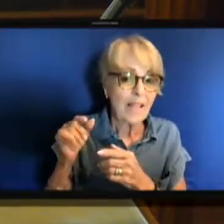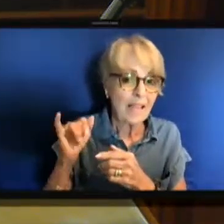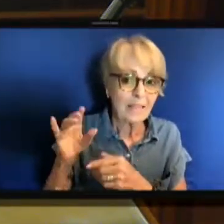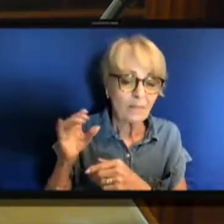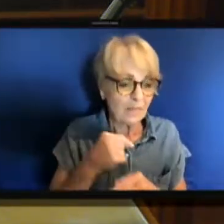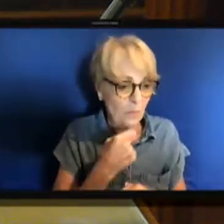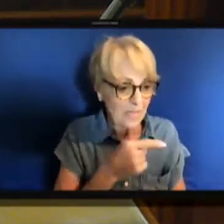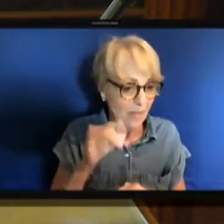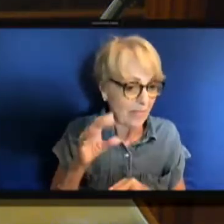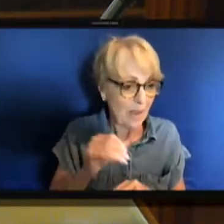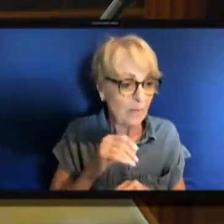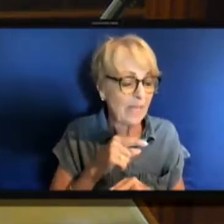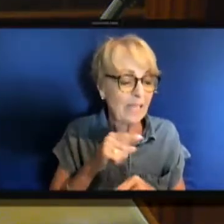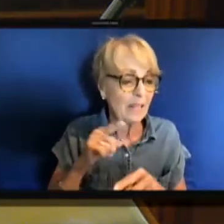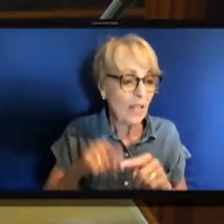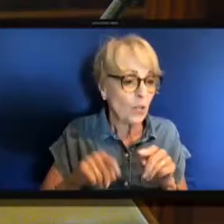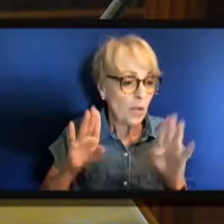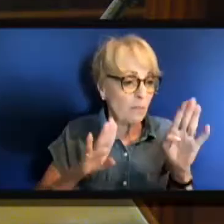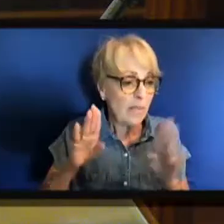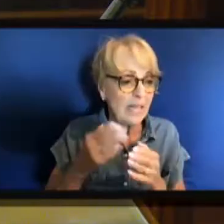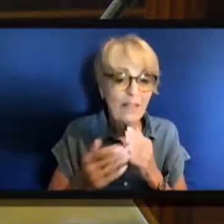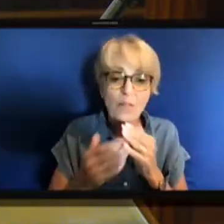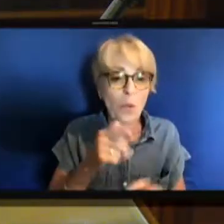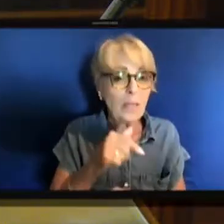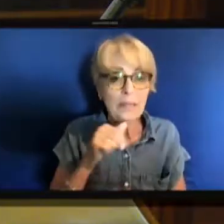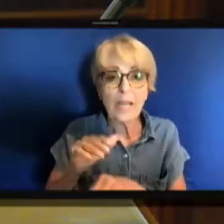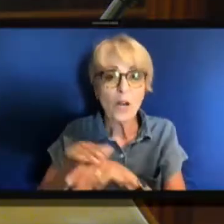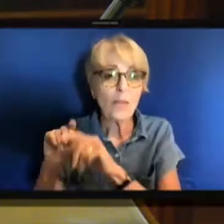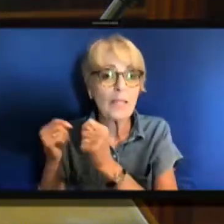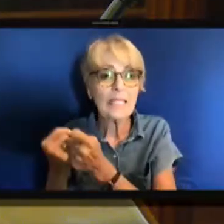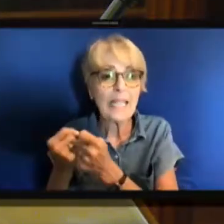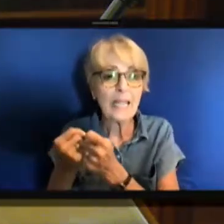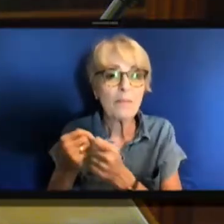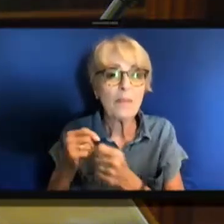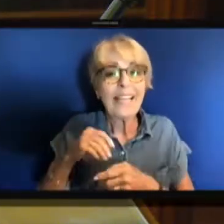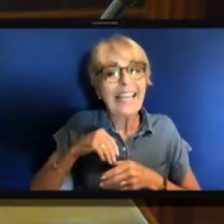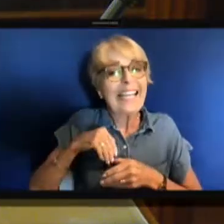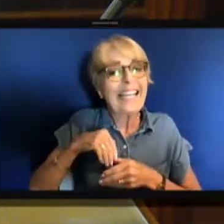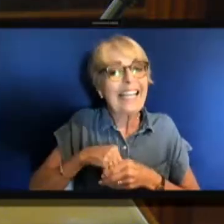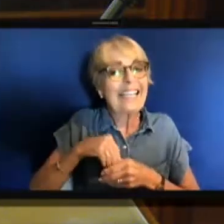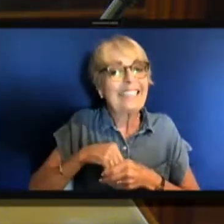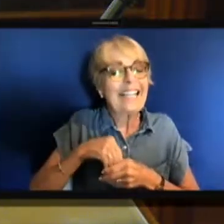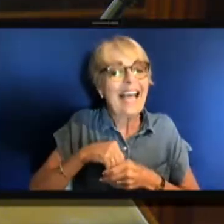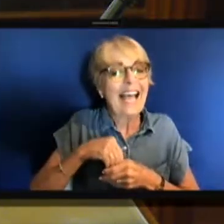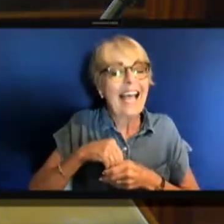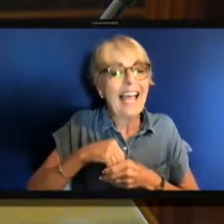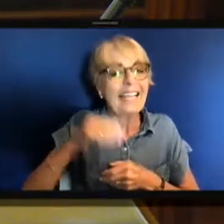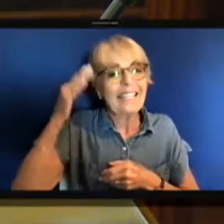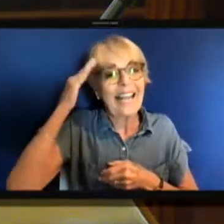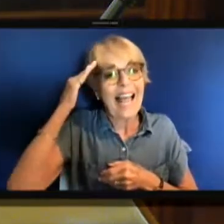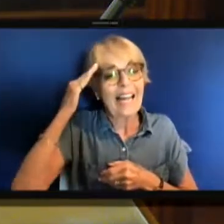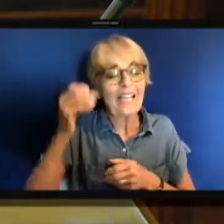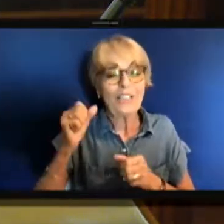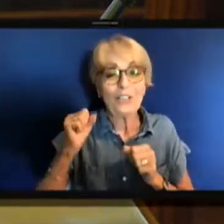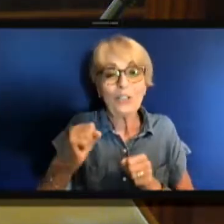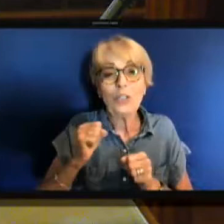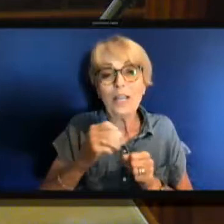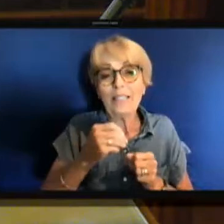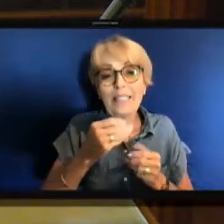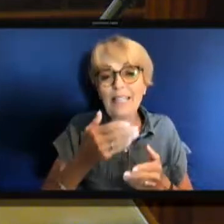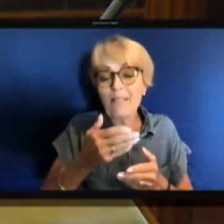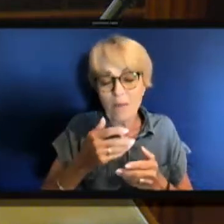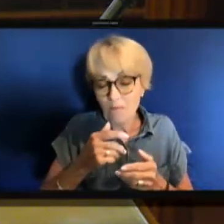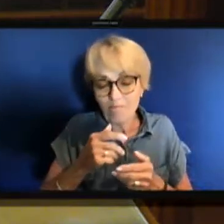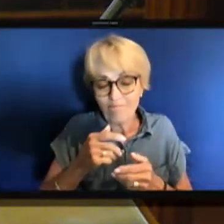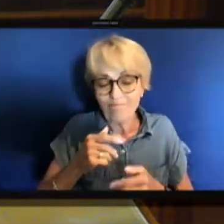wasn't on the team. So, you know, because, you know, that inside knowledge could give that company an unfair advantage. So you know, that's one example